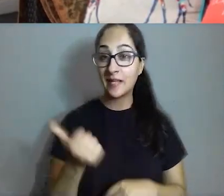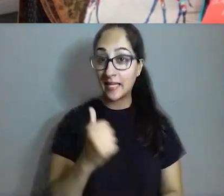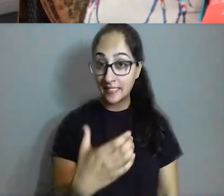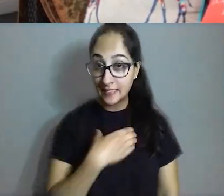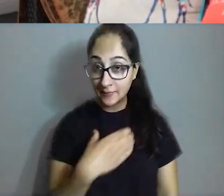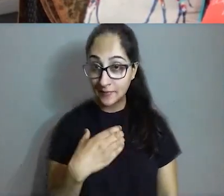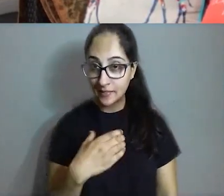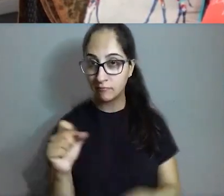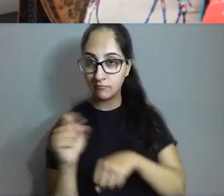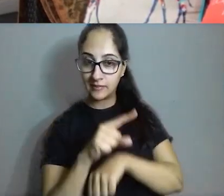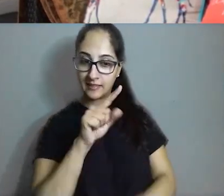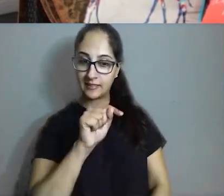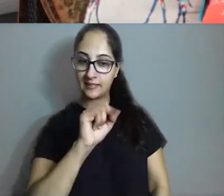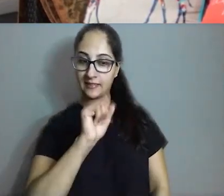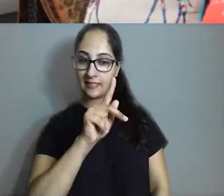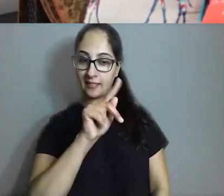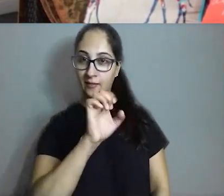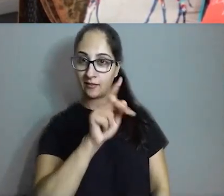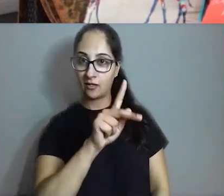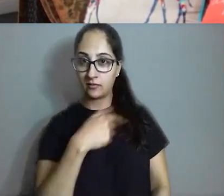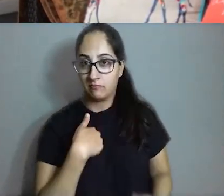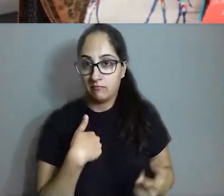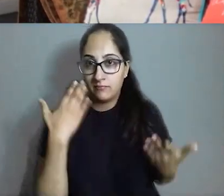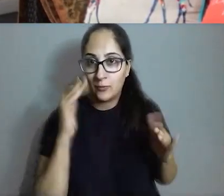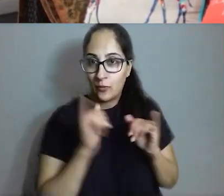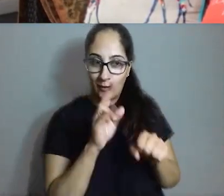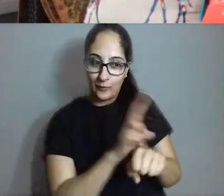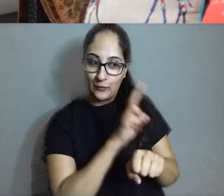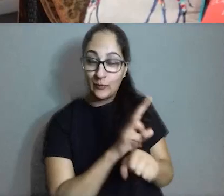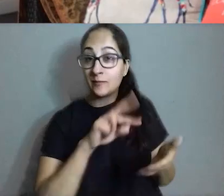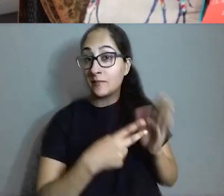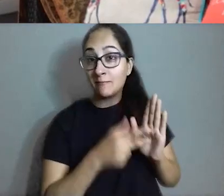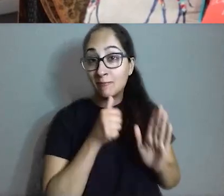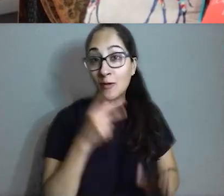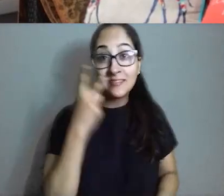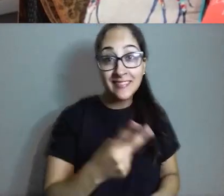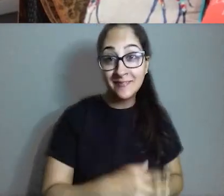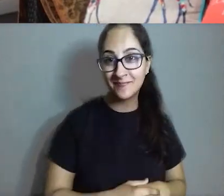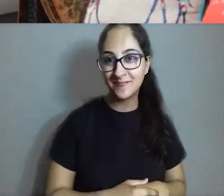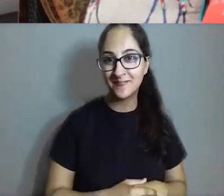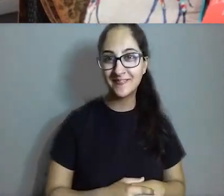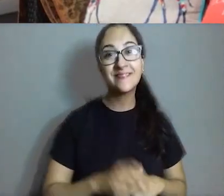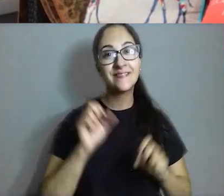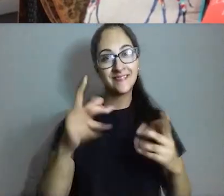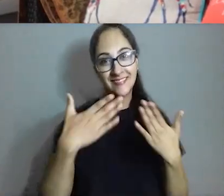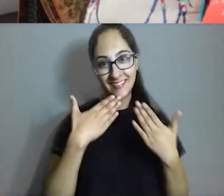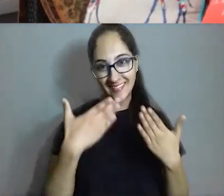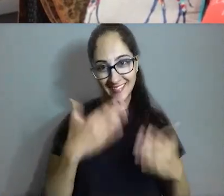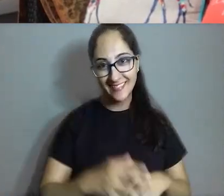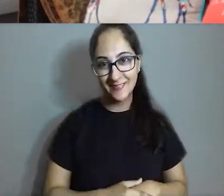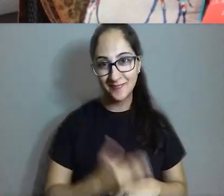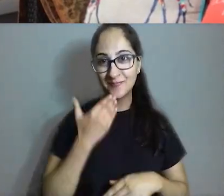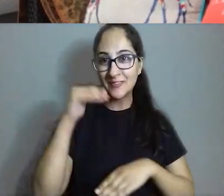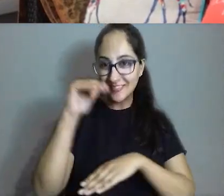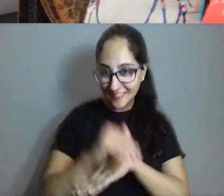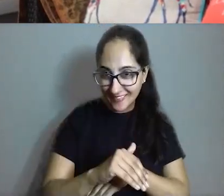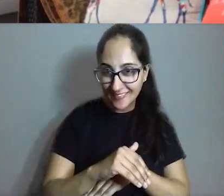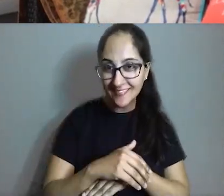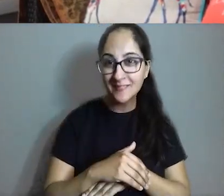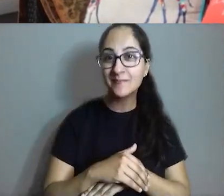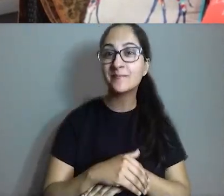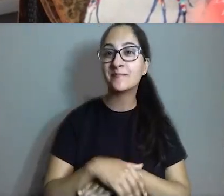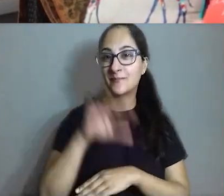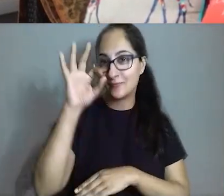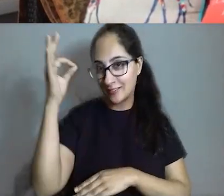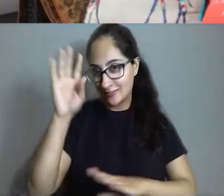Zulekha Nathoo. And if you have any complaints, send them to my TikTok account because I don't even know how to work that thing, so I'll probably never get them. Okay, thank you so